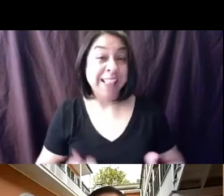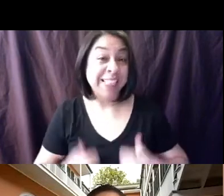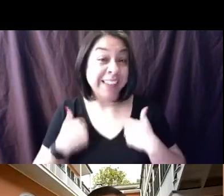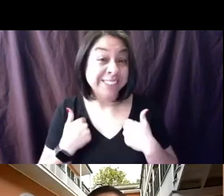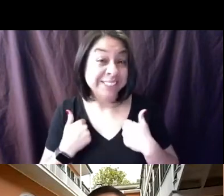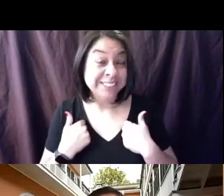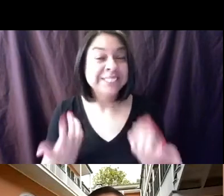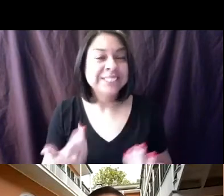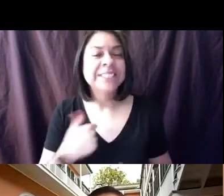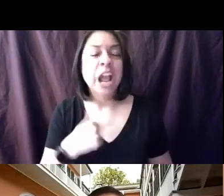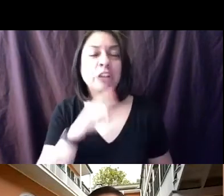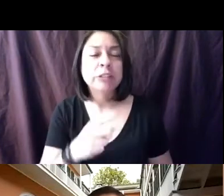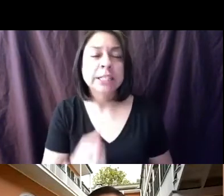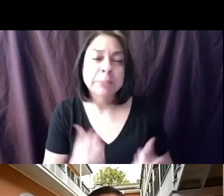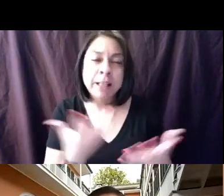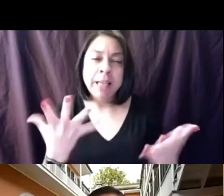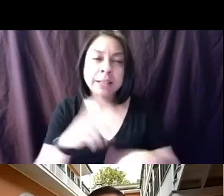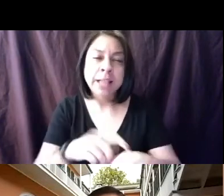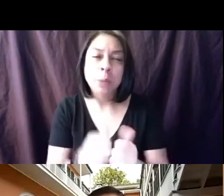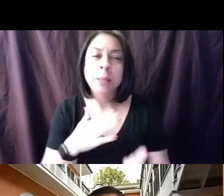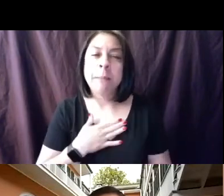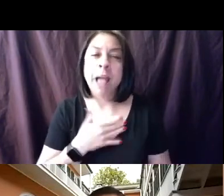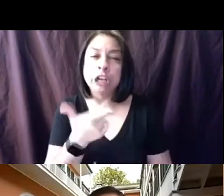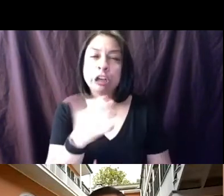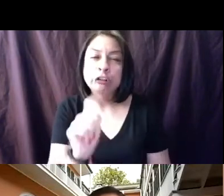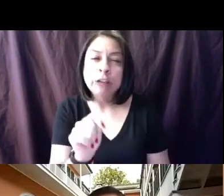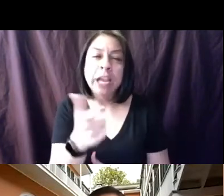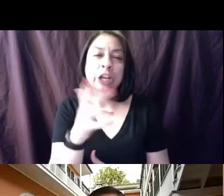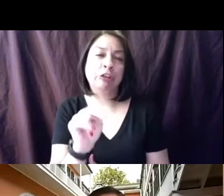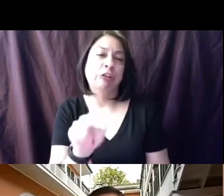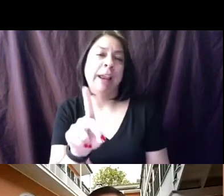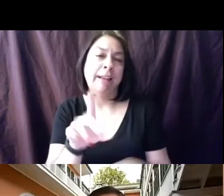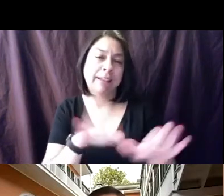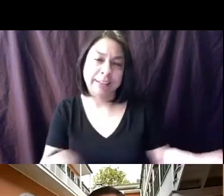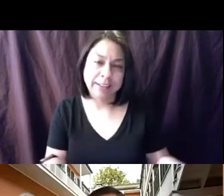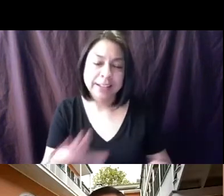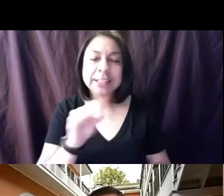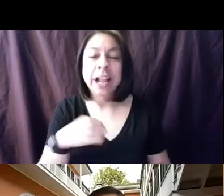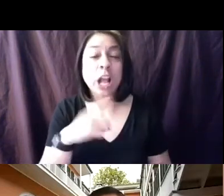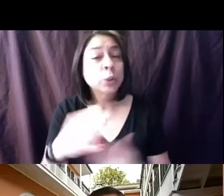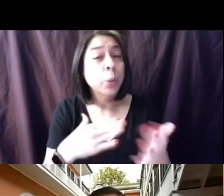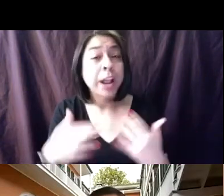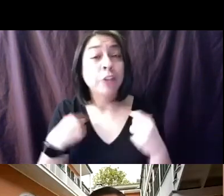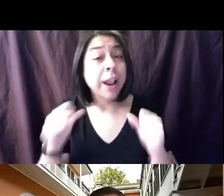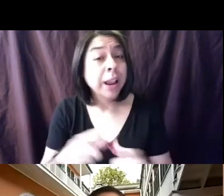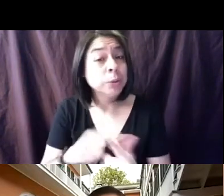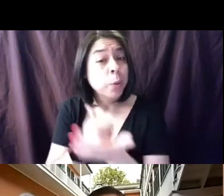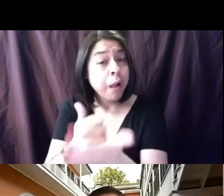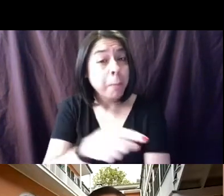know, I spend a lot of time with my great-grandkids and do whatever I can to help them.